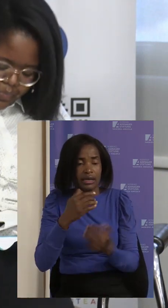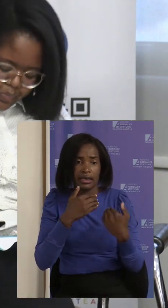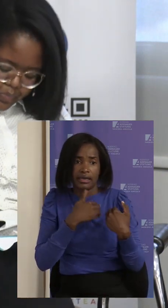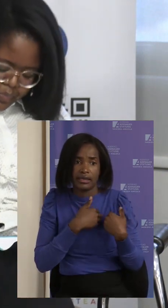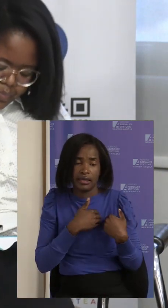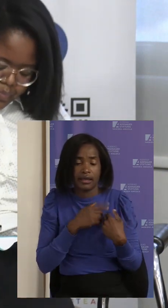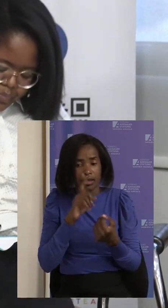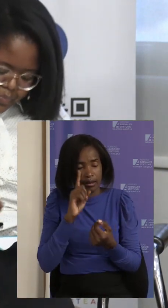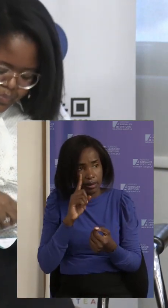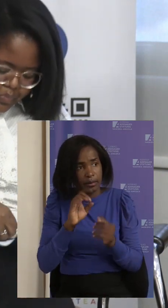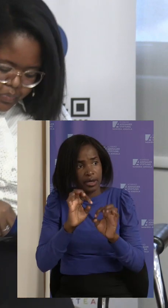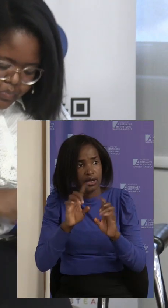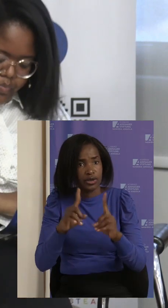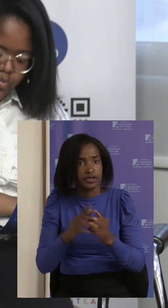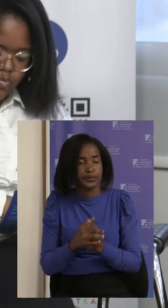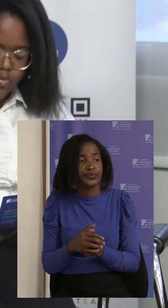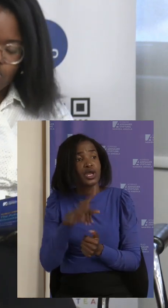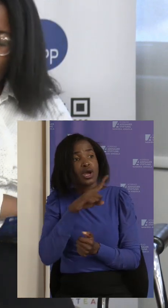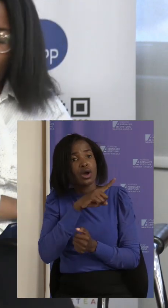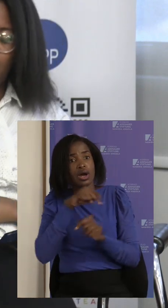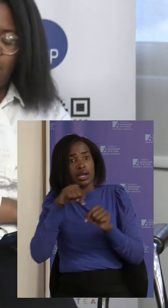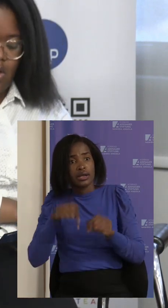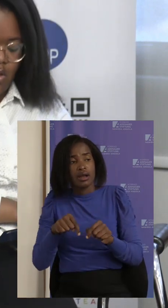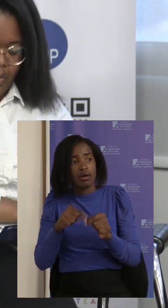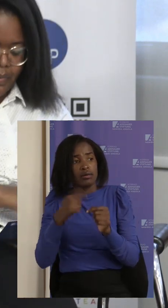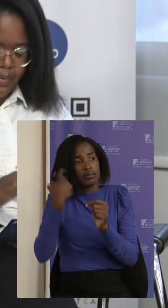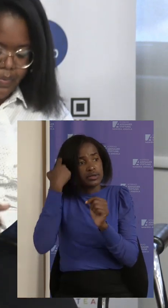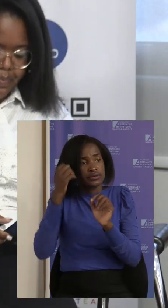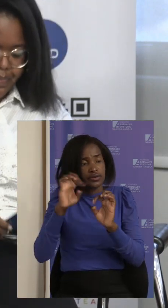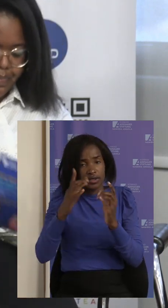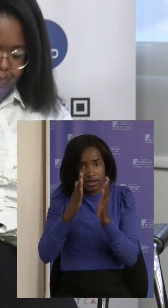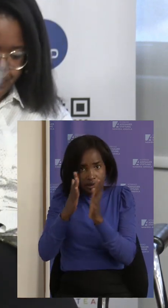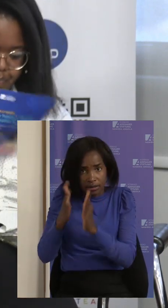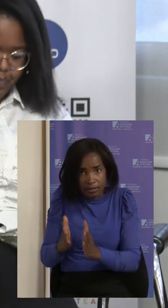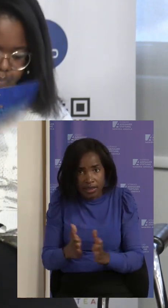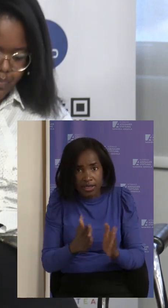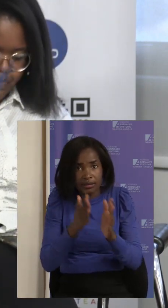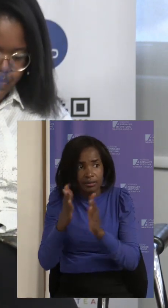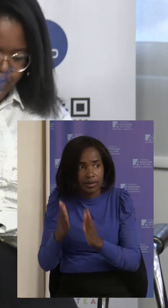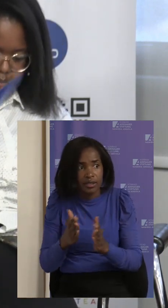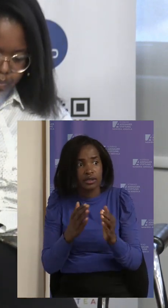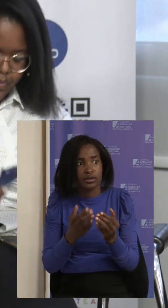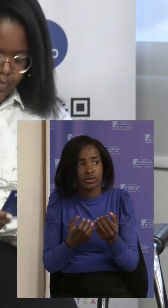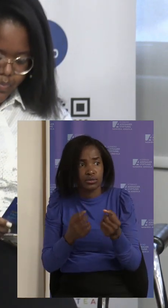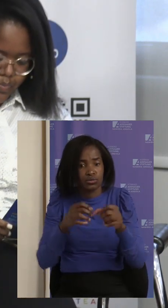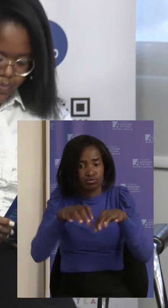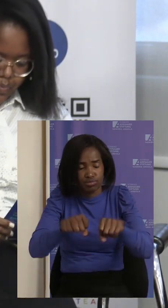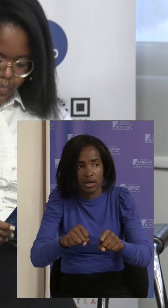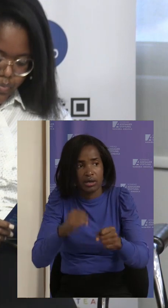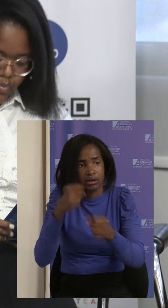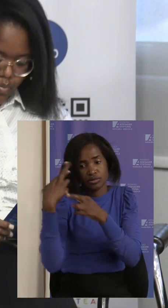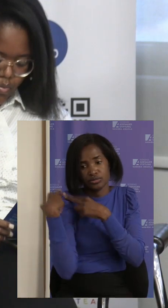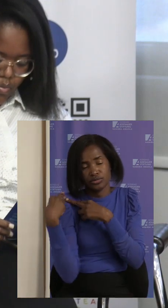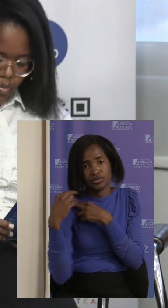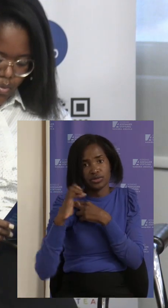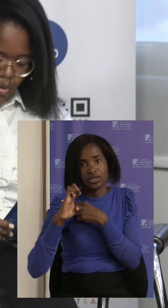and education. Why we are still planning to take over the kindergarten age of the 3